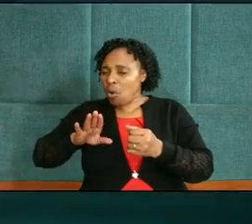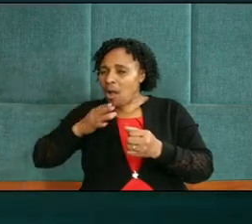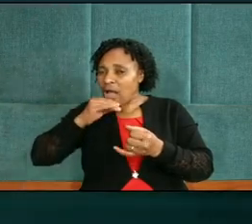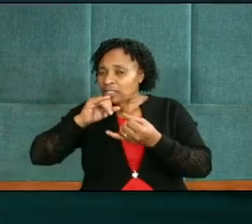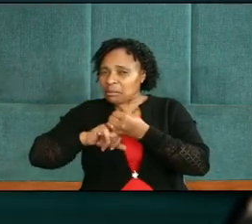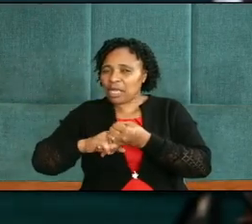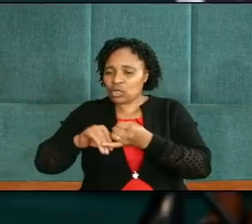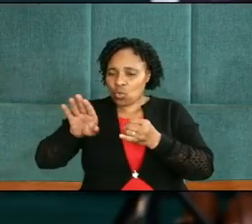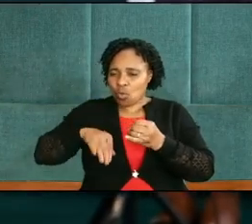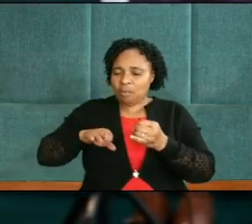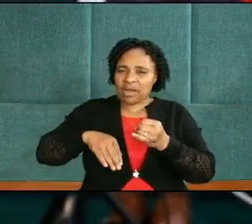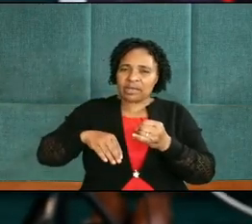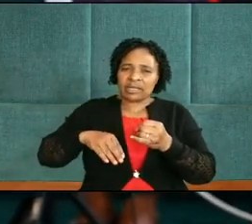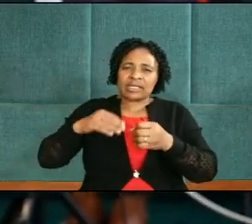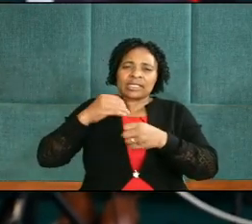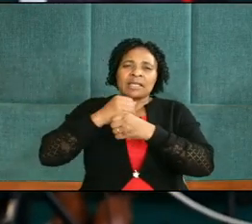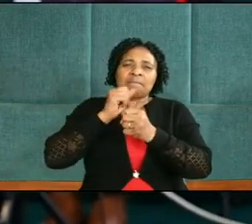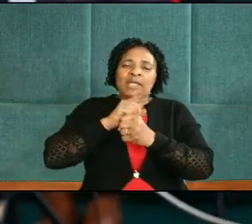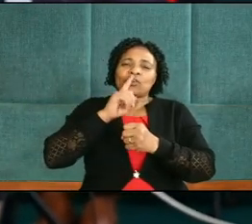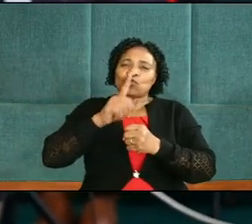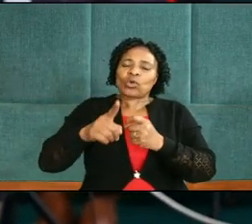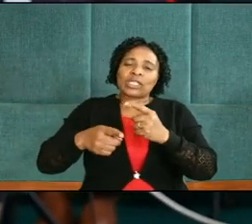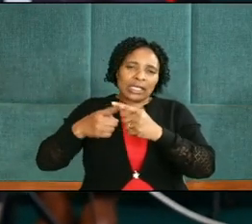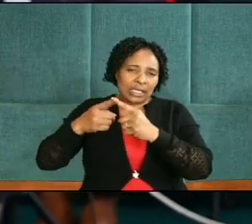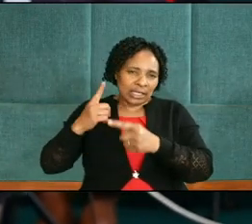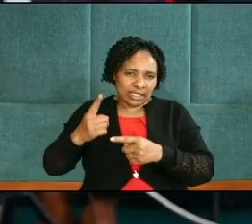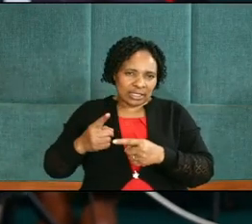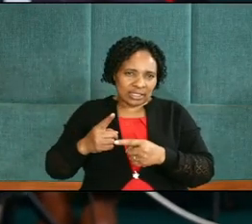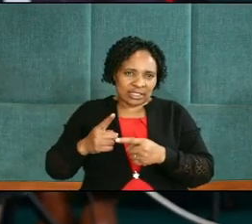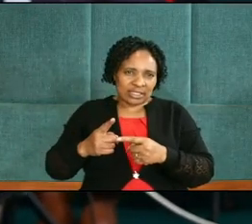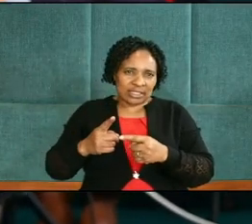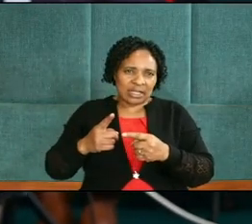was sure that he's a dead man.